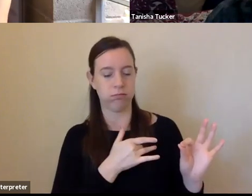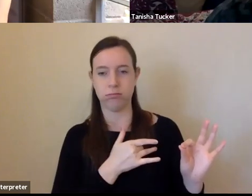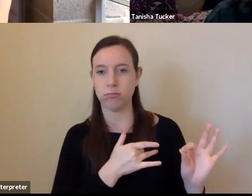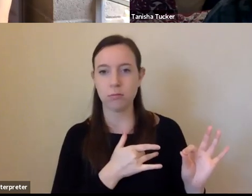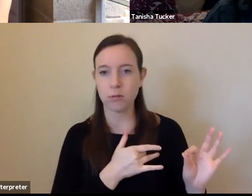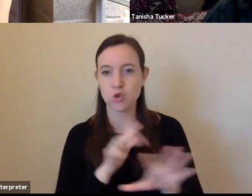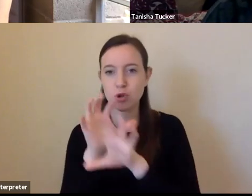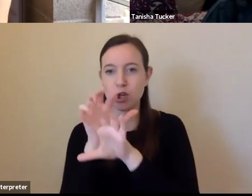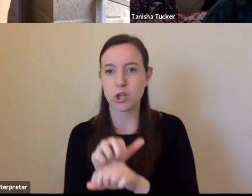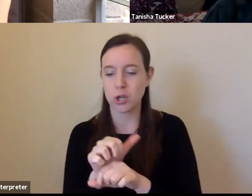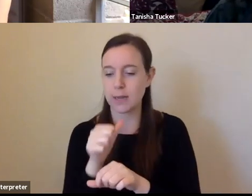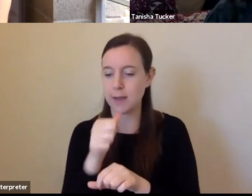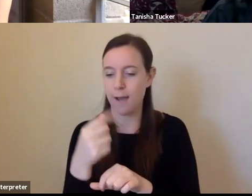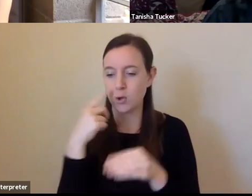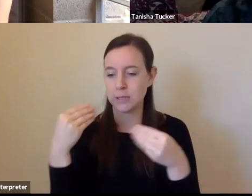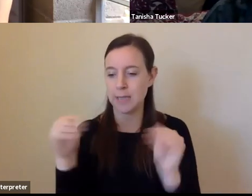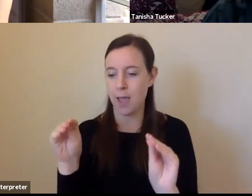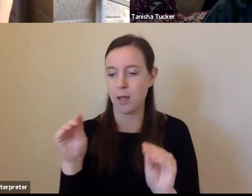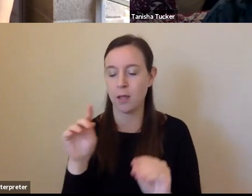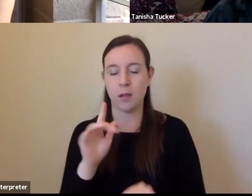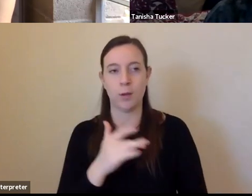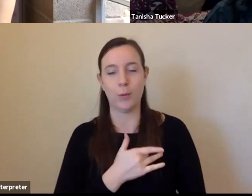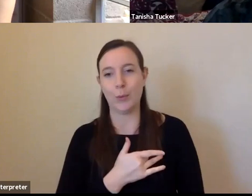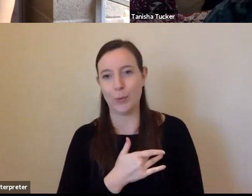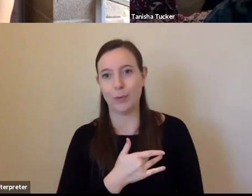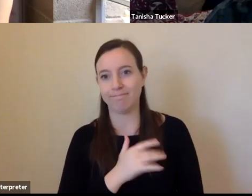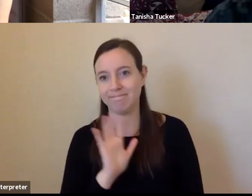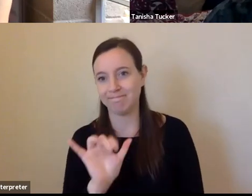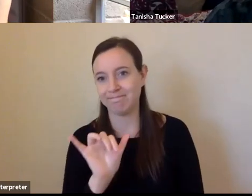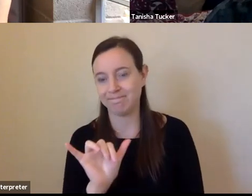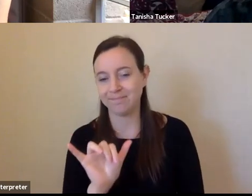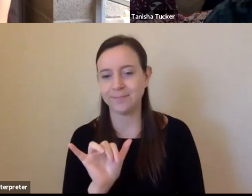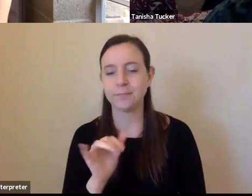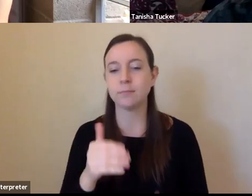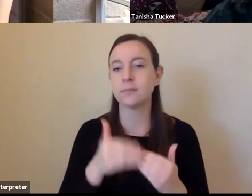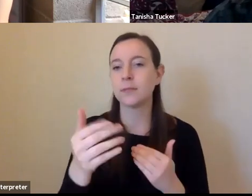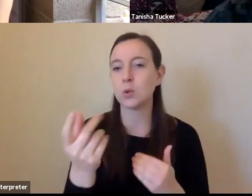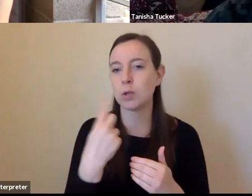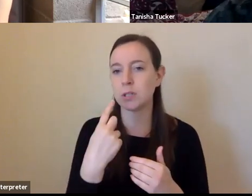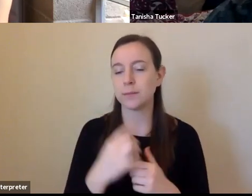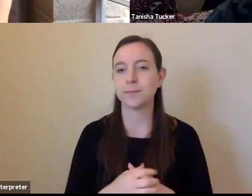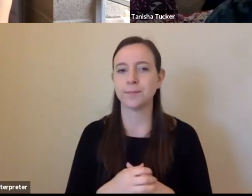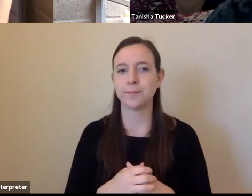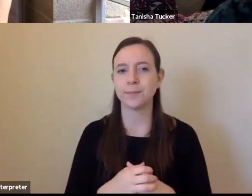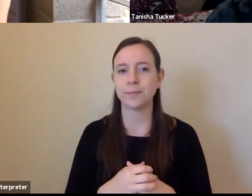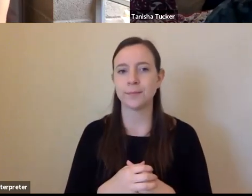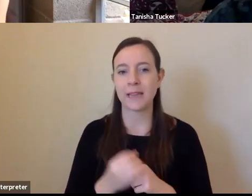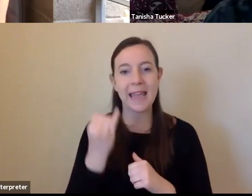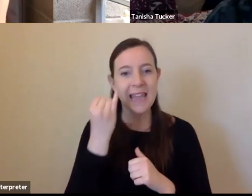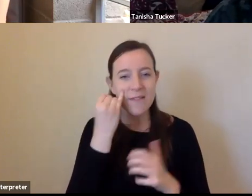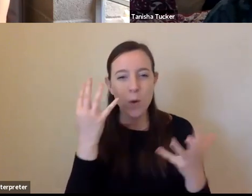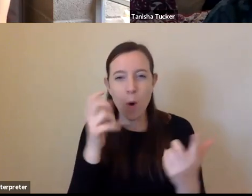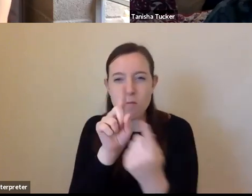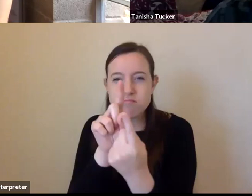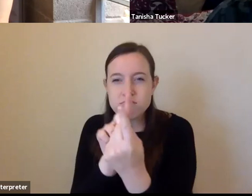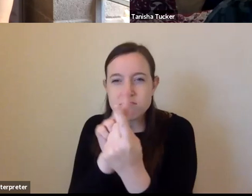beautiful. So someone's asking, if we want to do a group online session with you, how